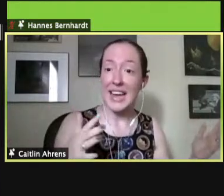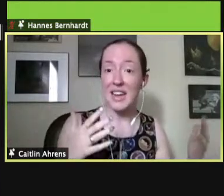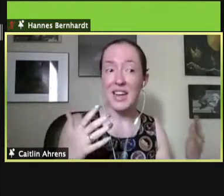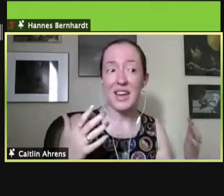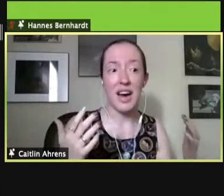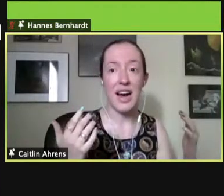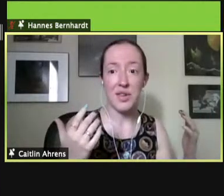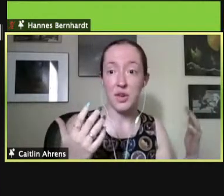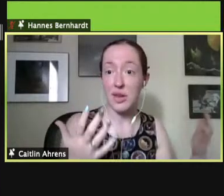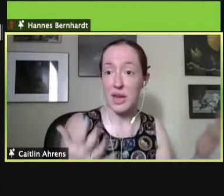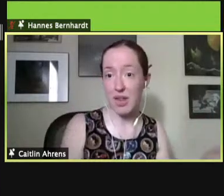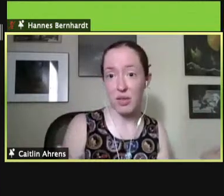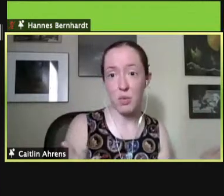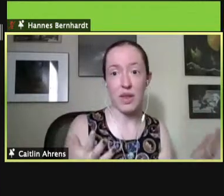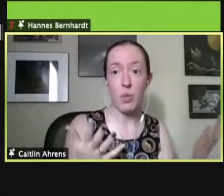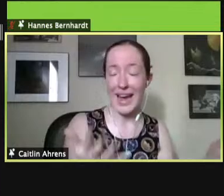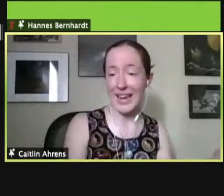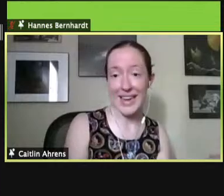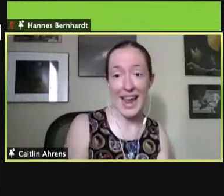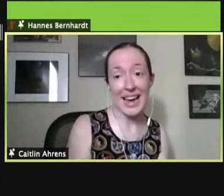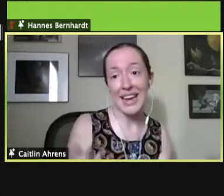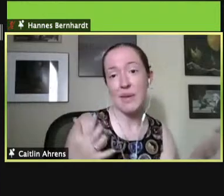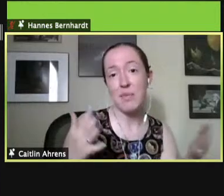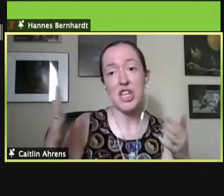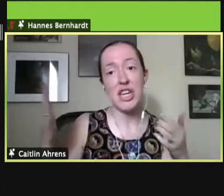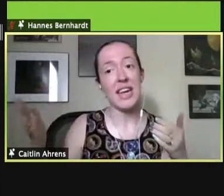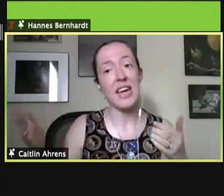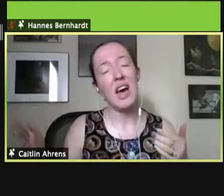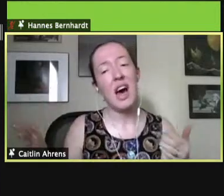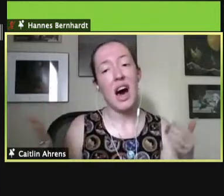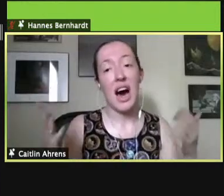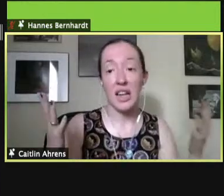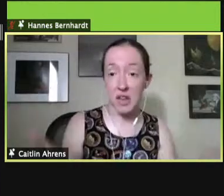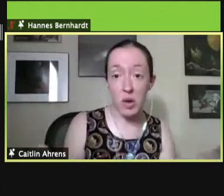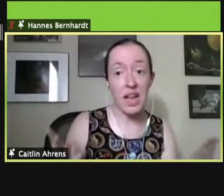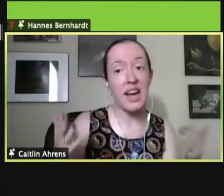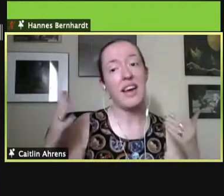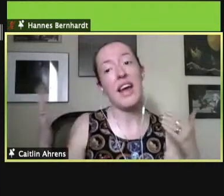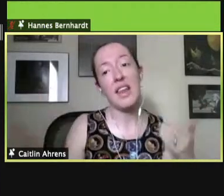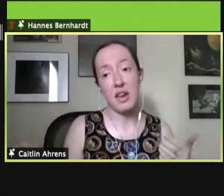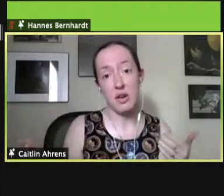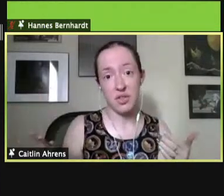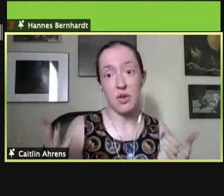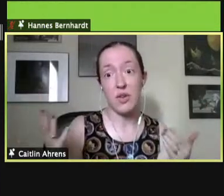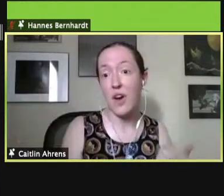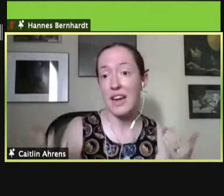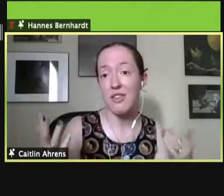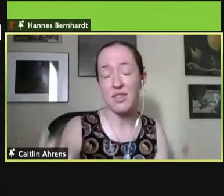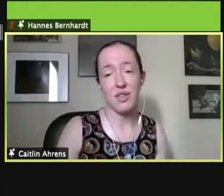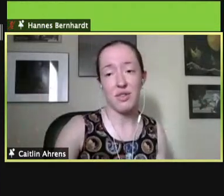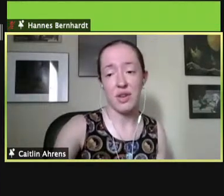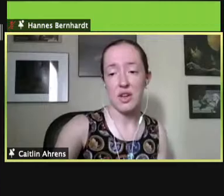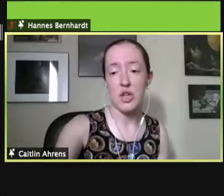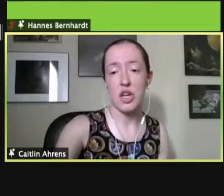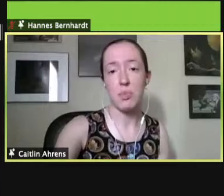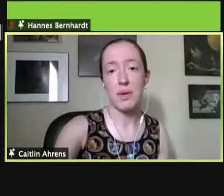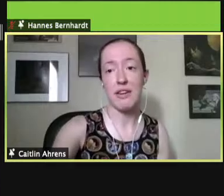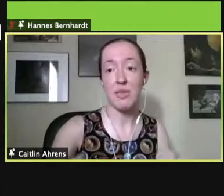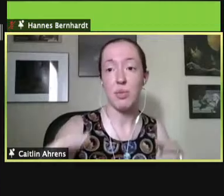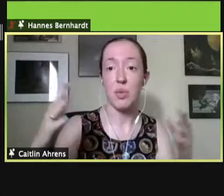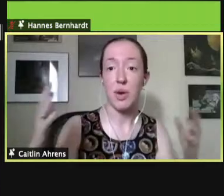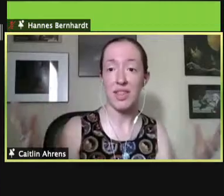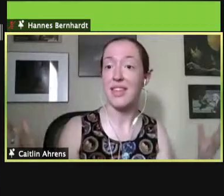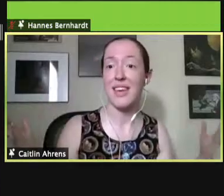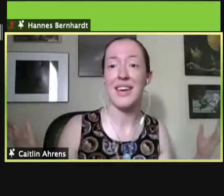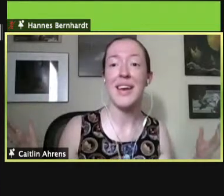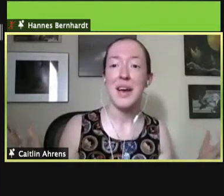look at certainly with WAC and NAC imaging, LOLA, and then also Diviner is also a huge help here